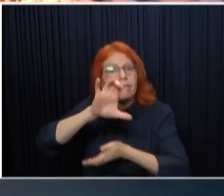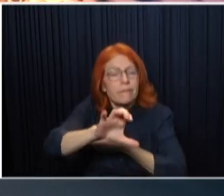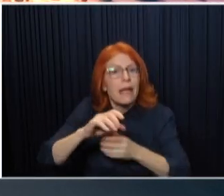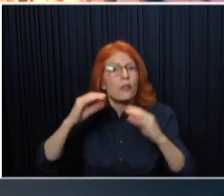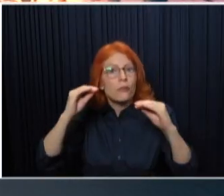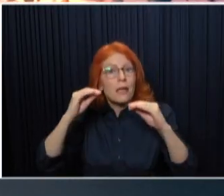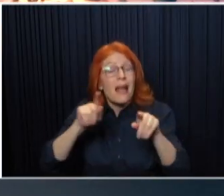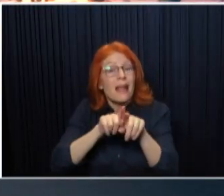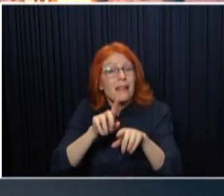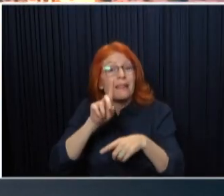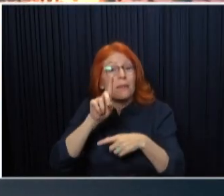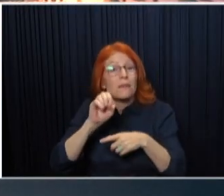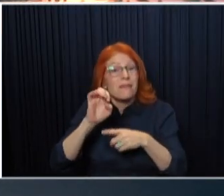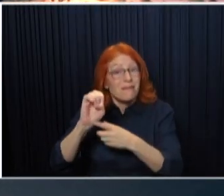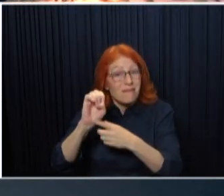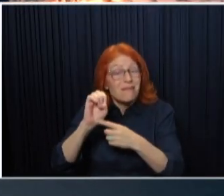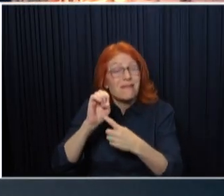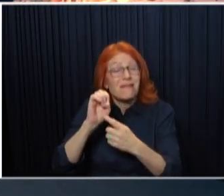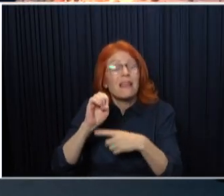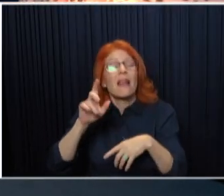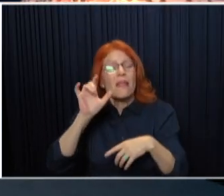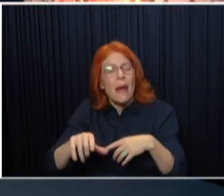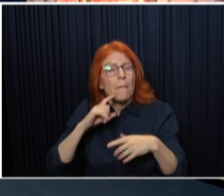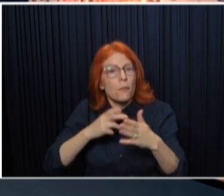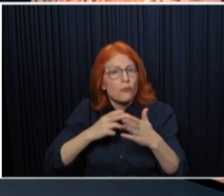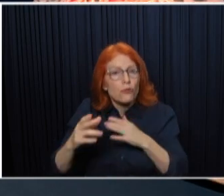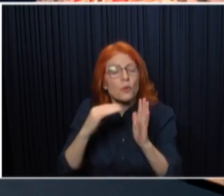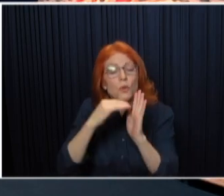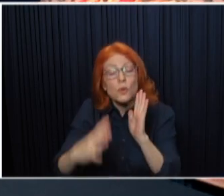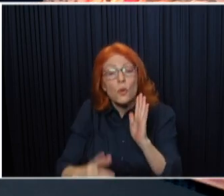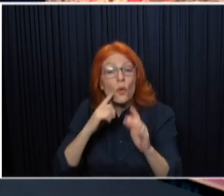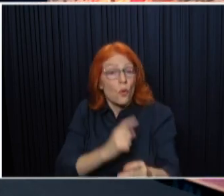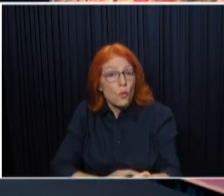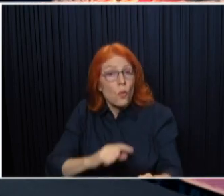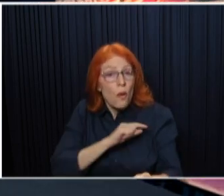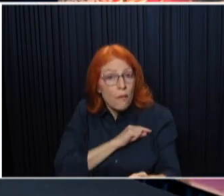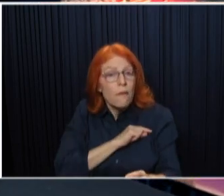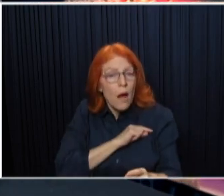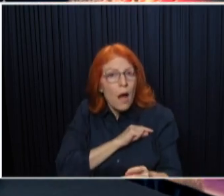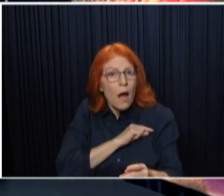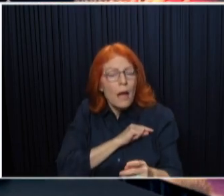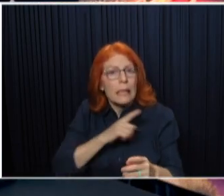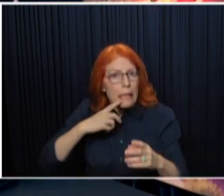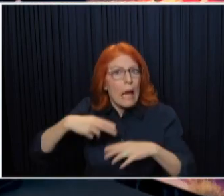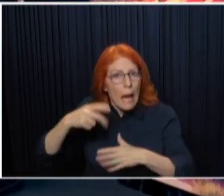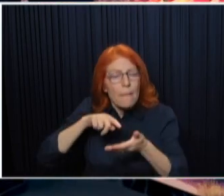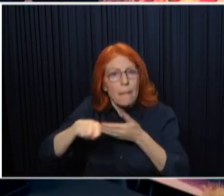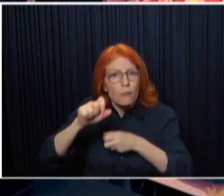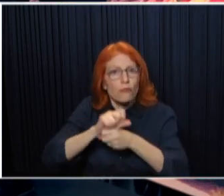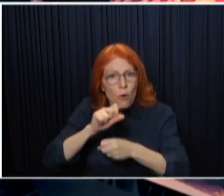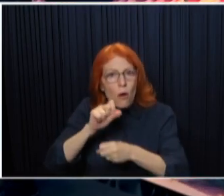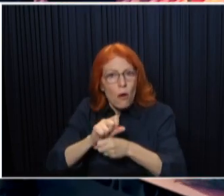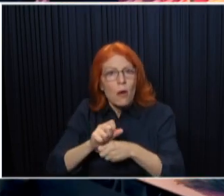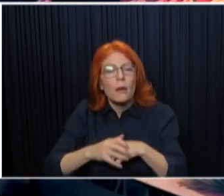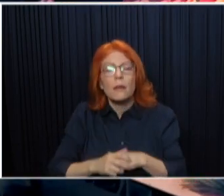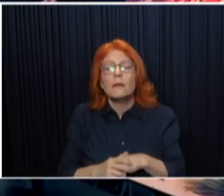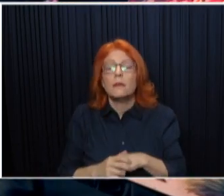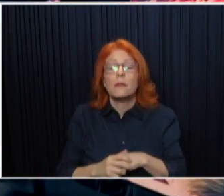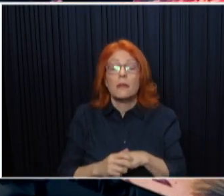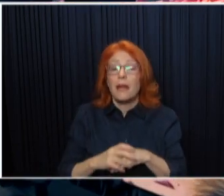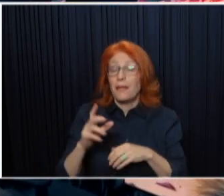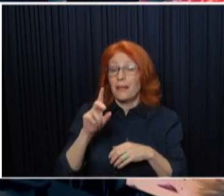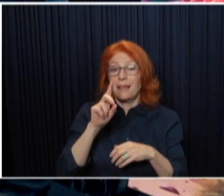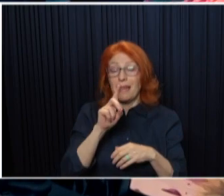of Education, because we want to make sure our students are qualified and get, high-paying jobs. And a lot of the